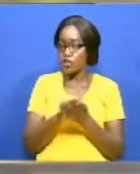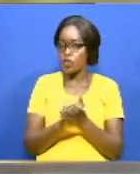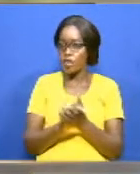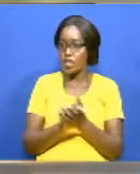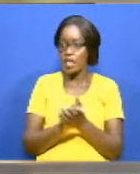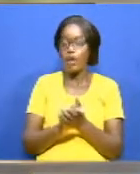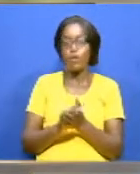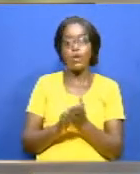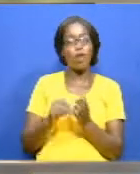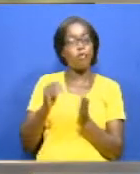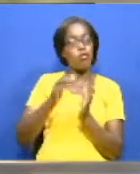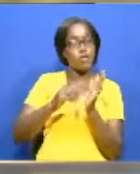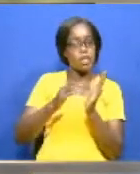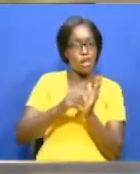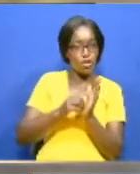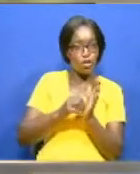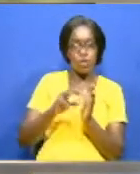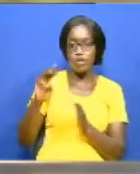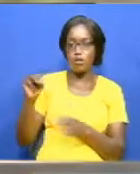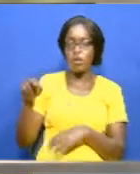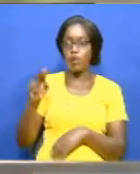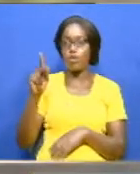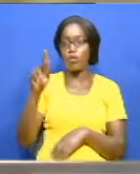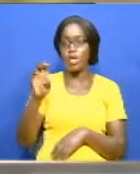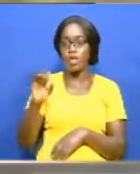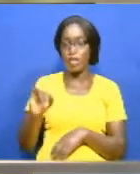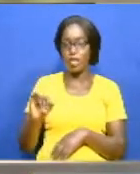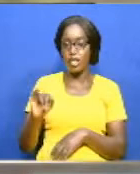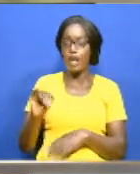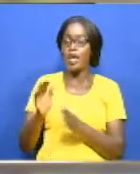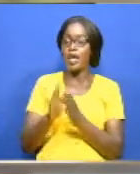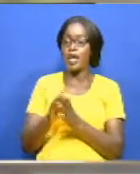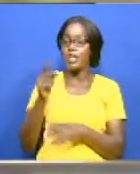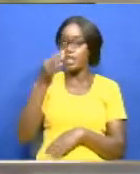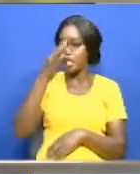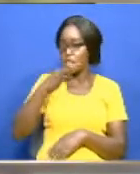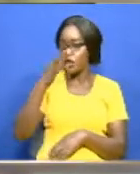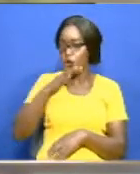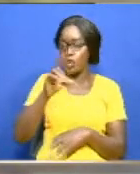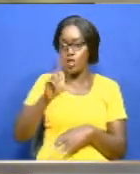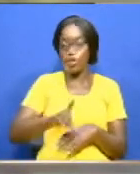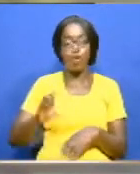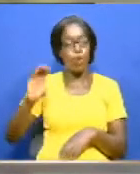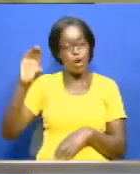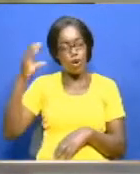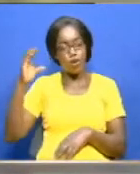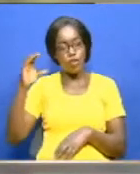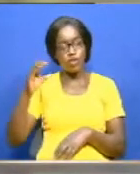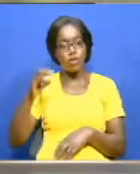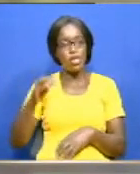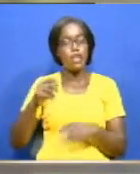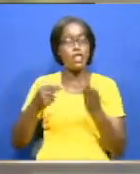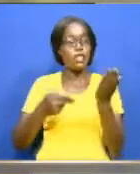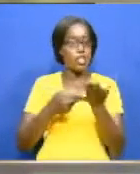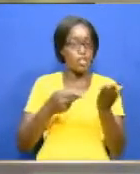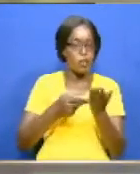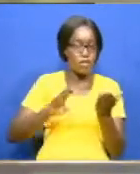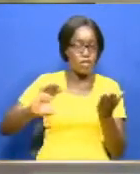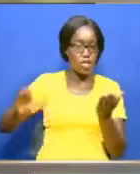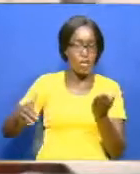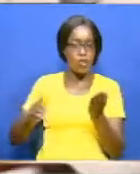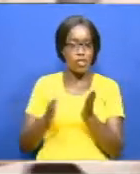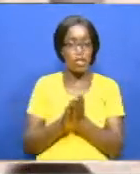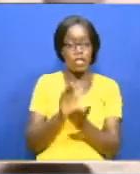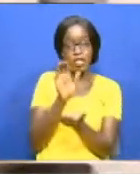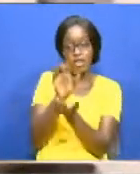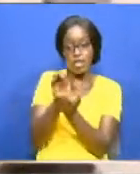Machakos, in Makueni, and Kitui. And finally, in the lower coast, we will be in Taita Taveta County and Tana